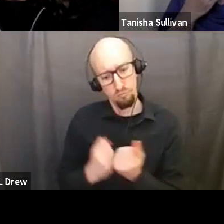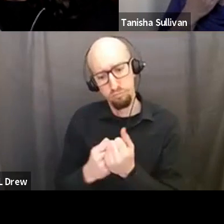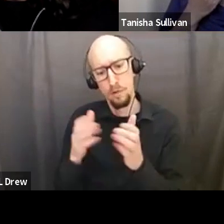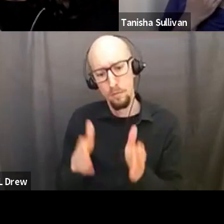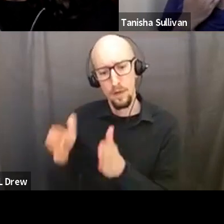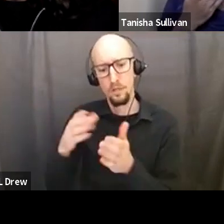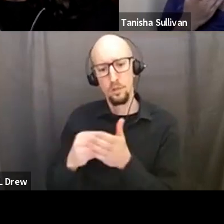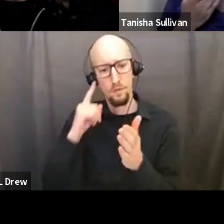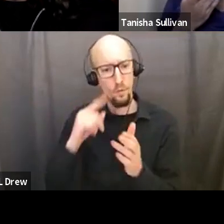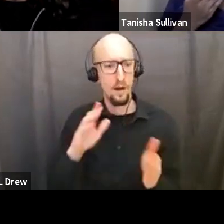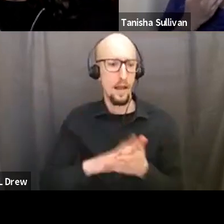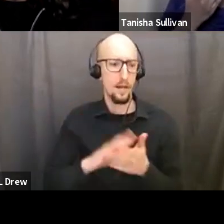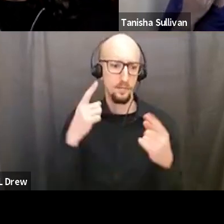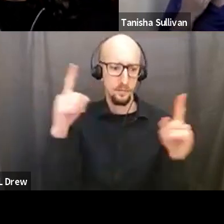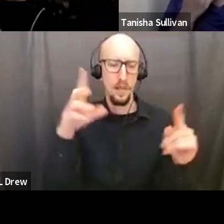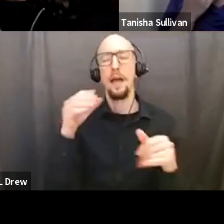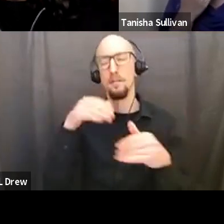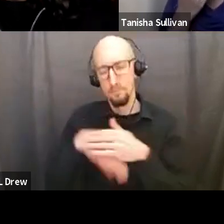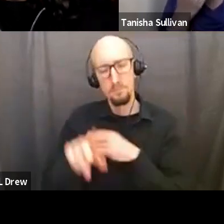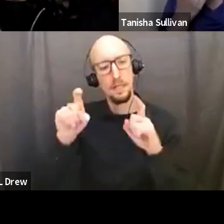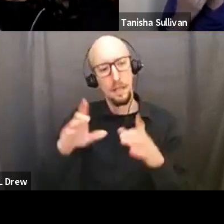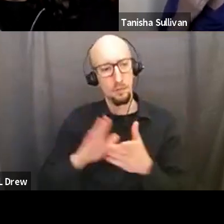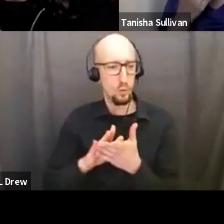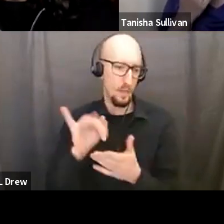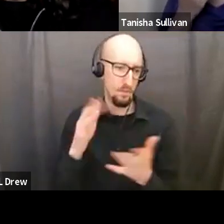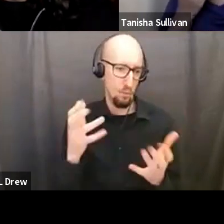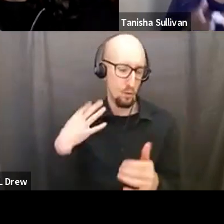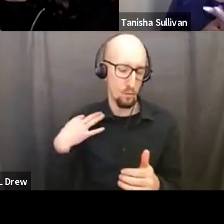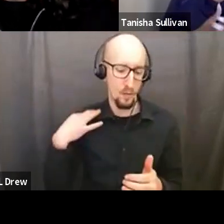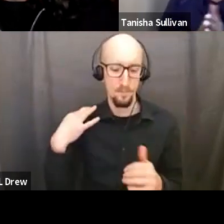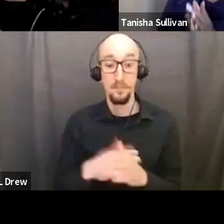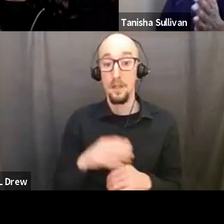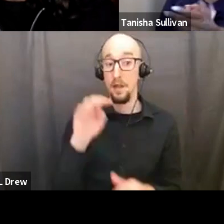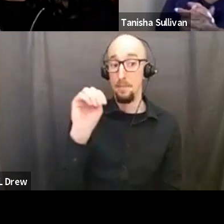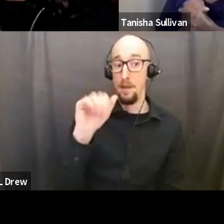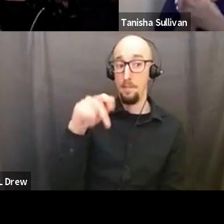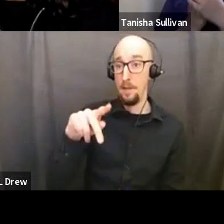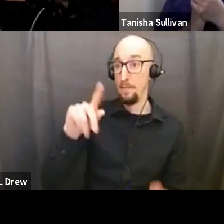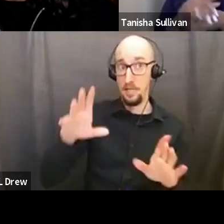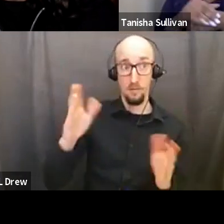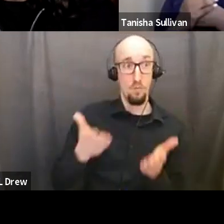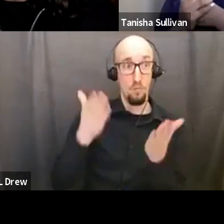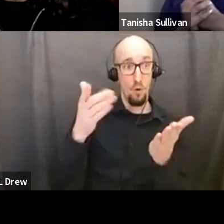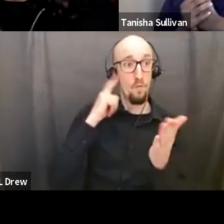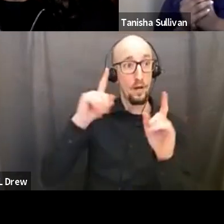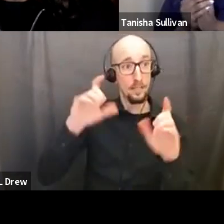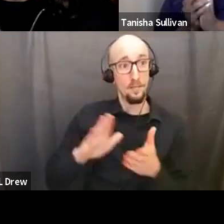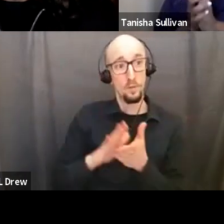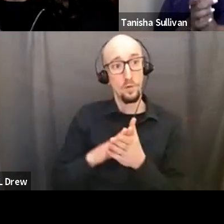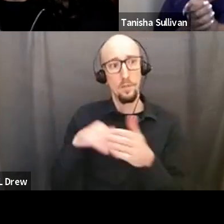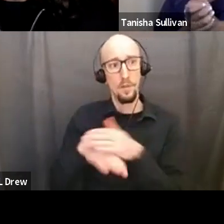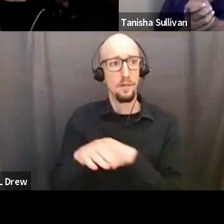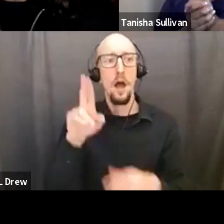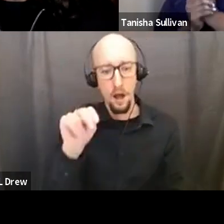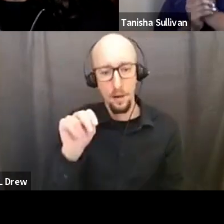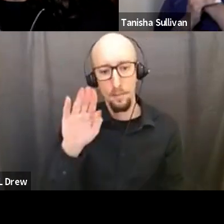success and entrance into exam schools if they chose to apply. The MAP test that was proposed for the exam school admission is unbiased